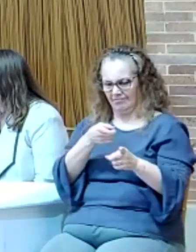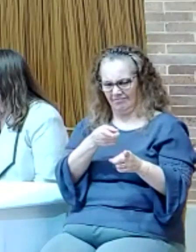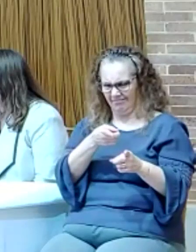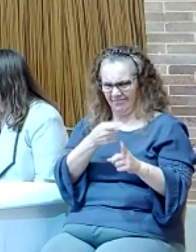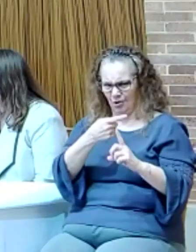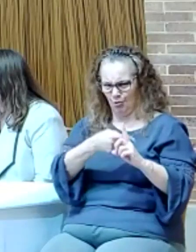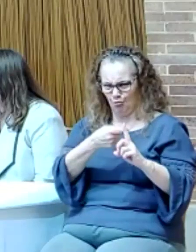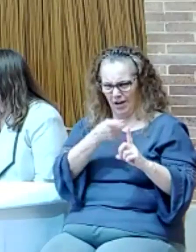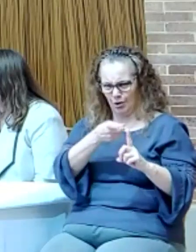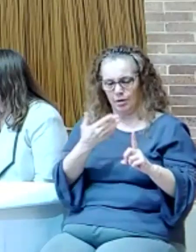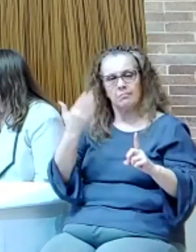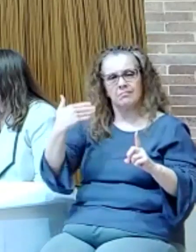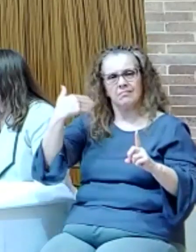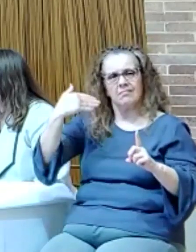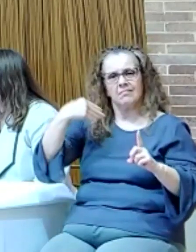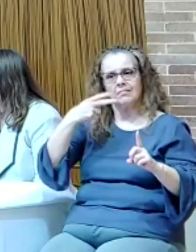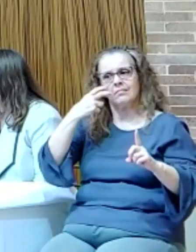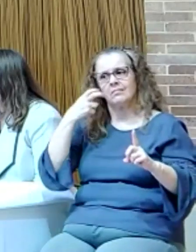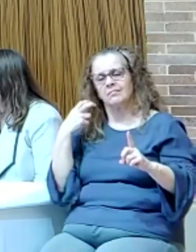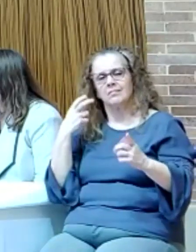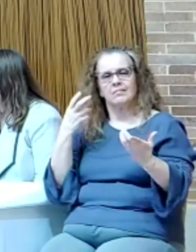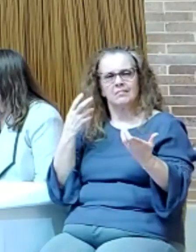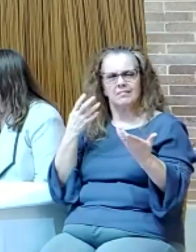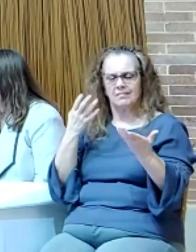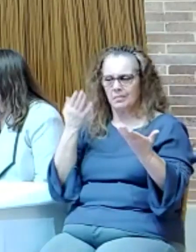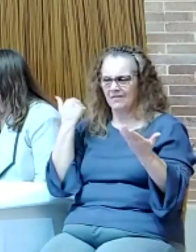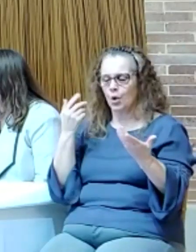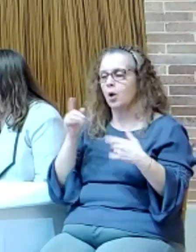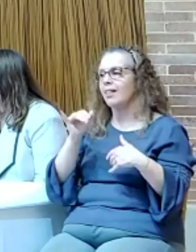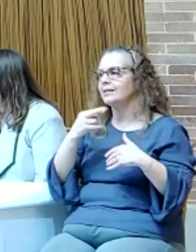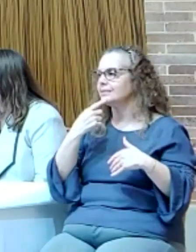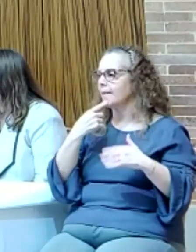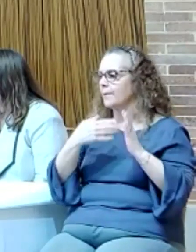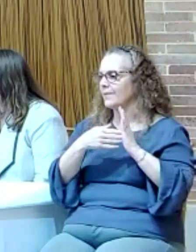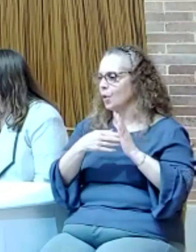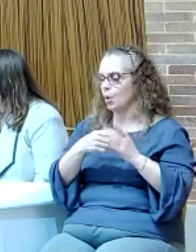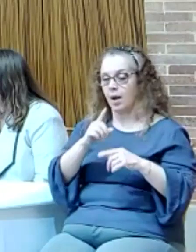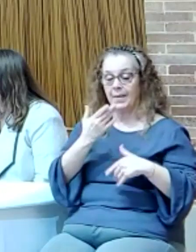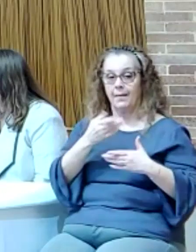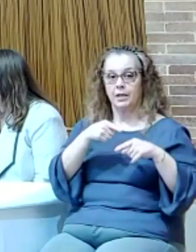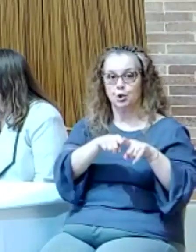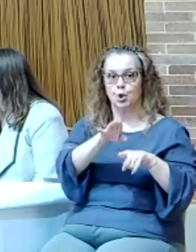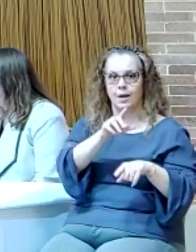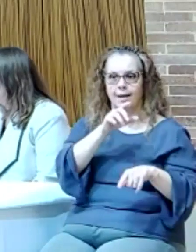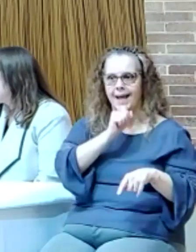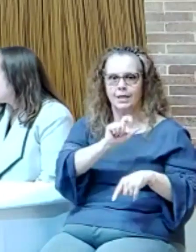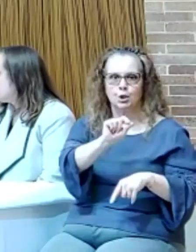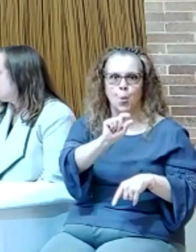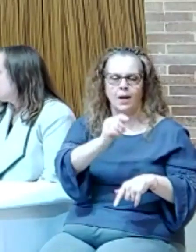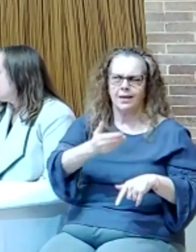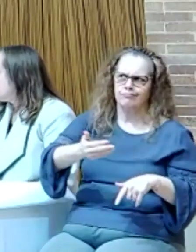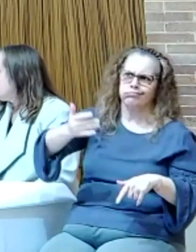the past for instance Robin shared the example of person maybe in their 20s and having done